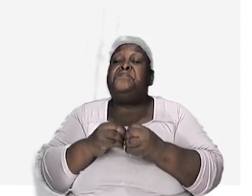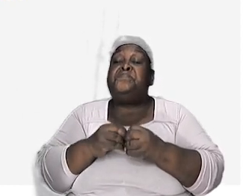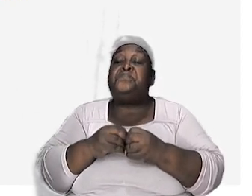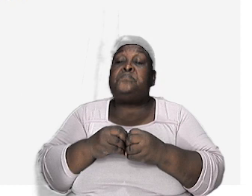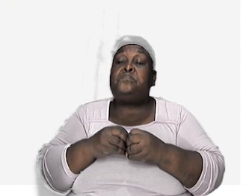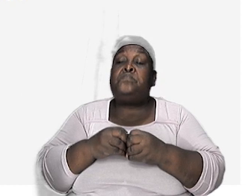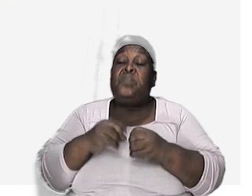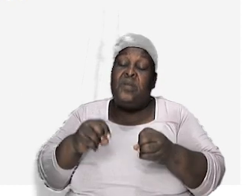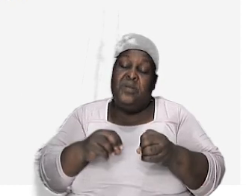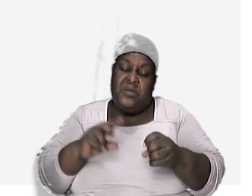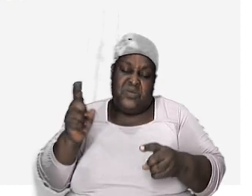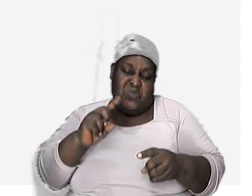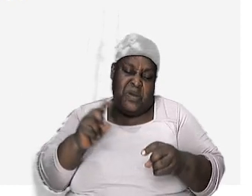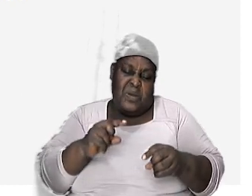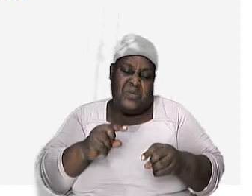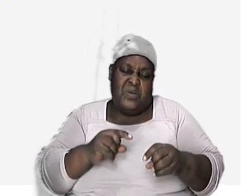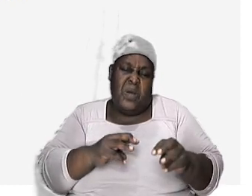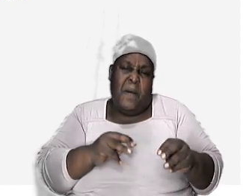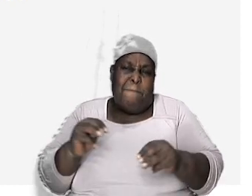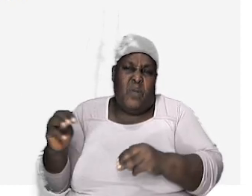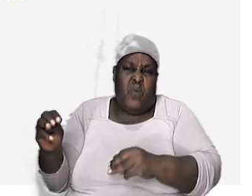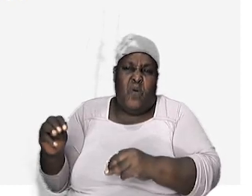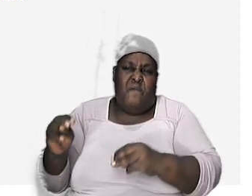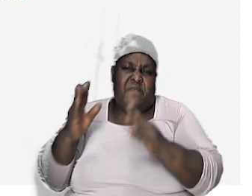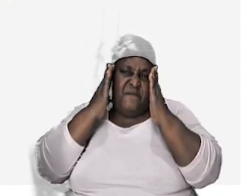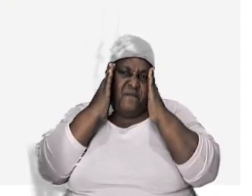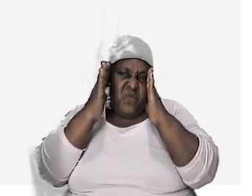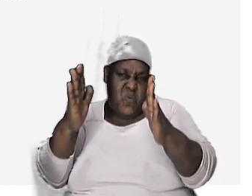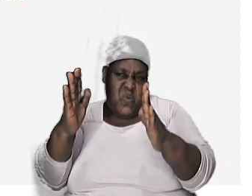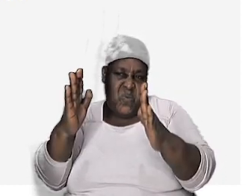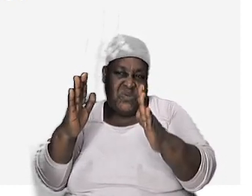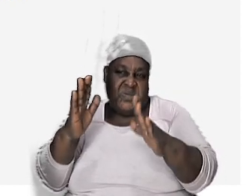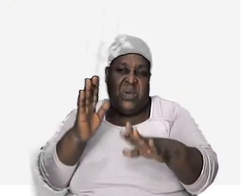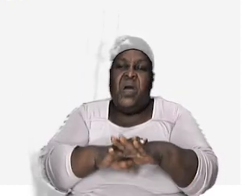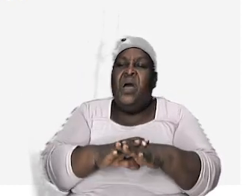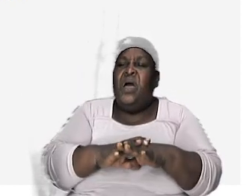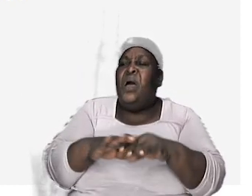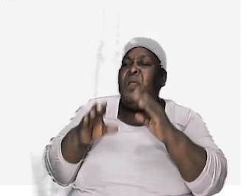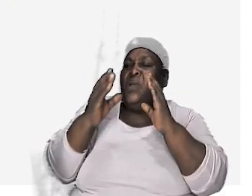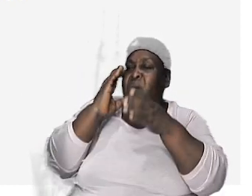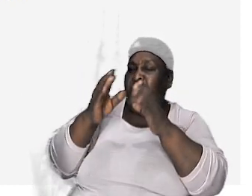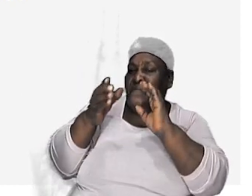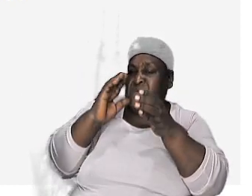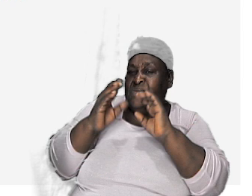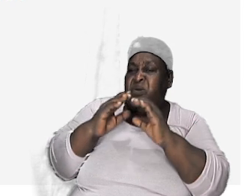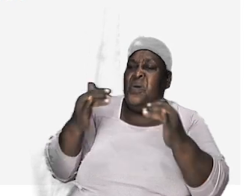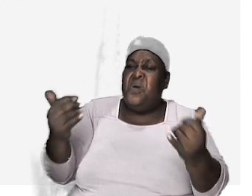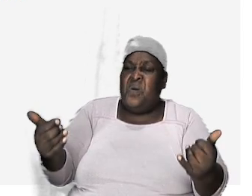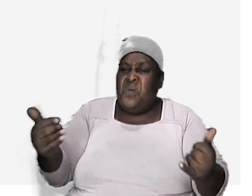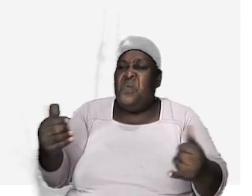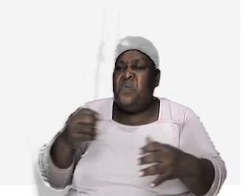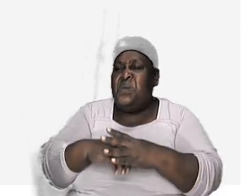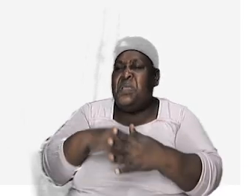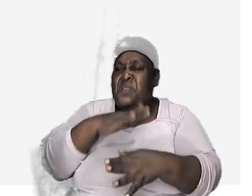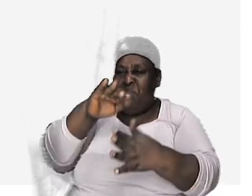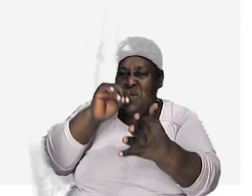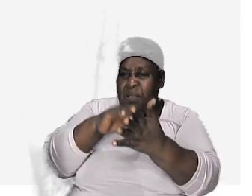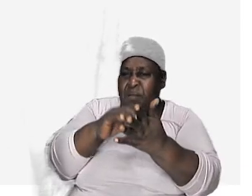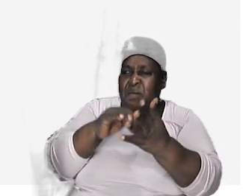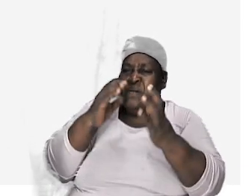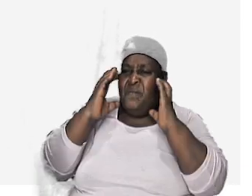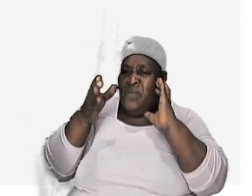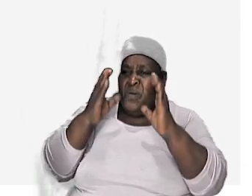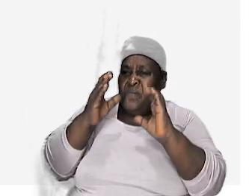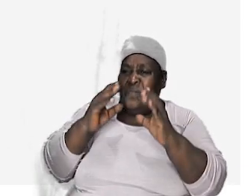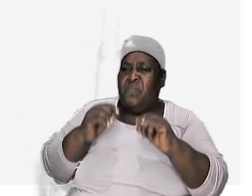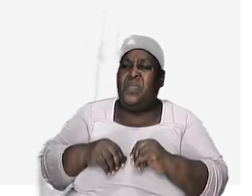the conversation. This is where I want to really focus on the conversation. Because now we are now in the middle of the conversation.